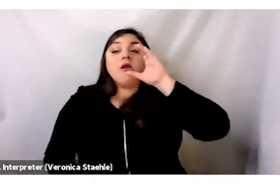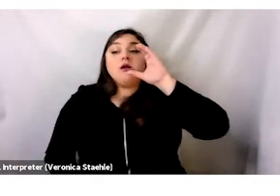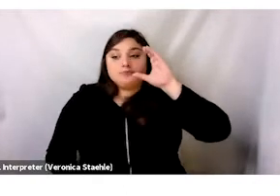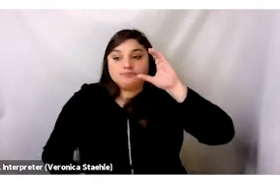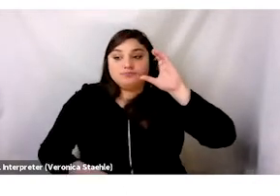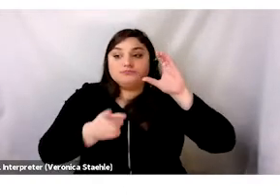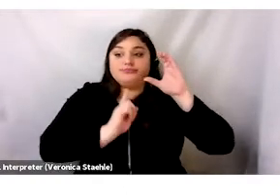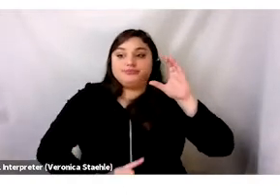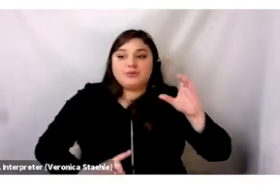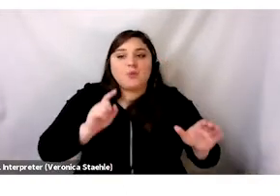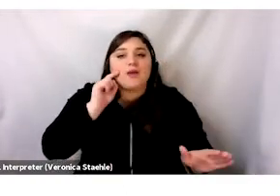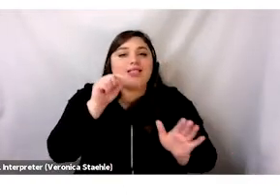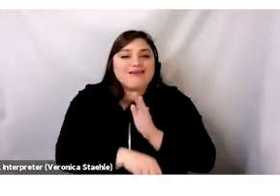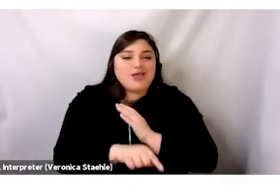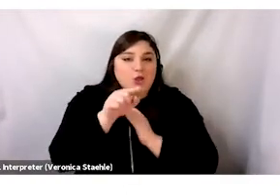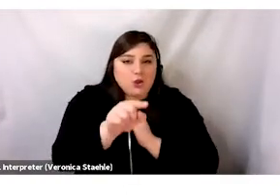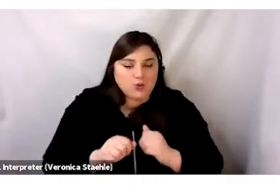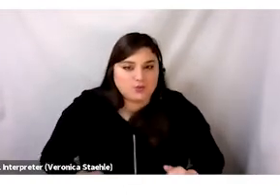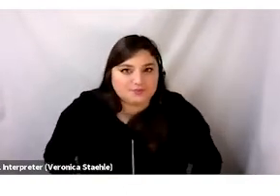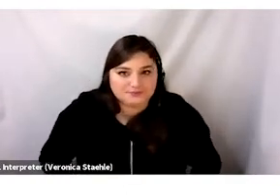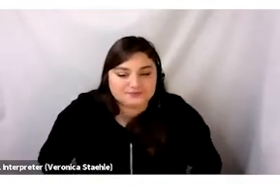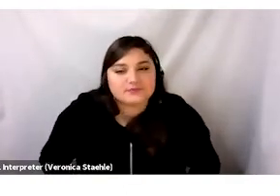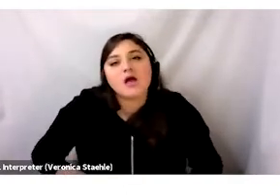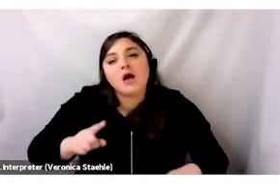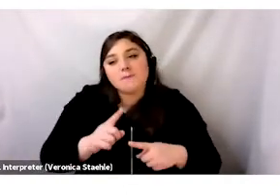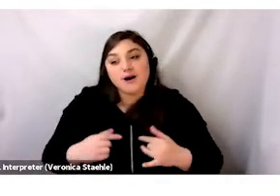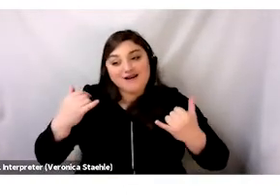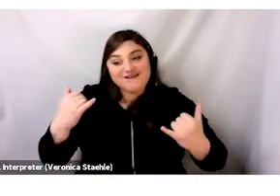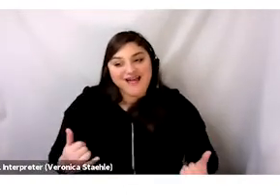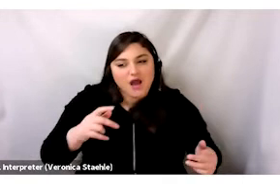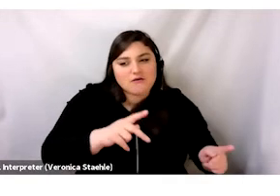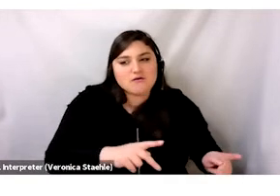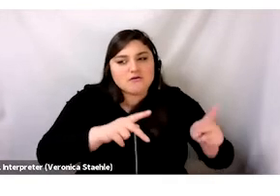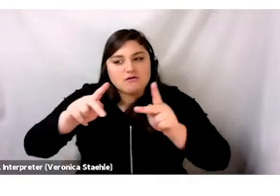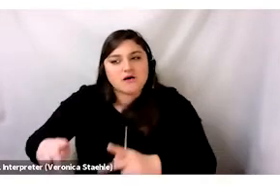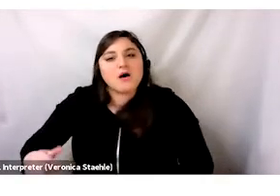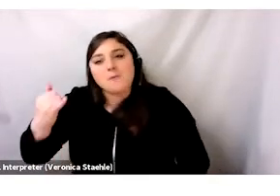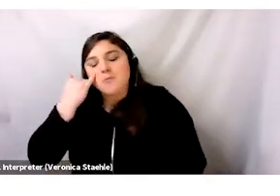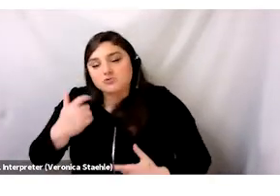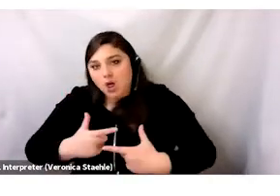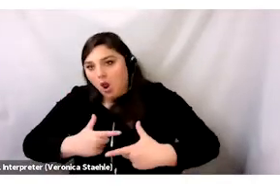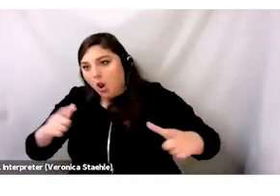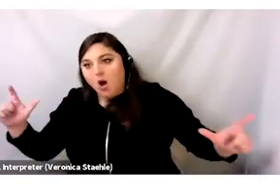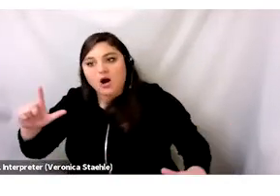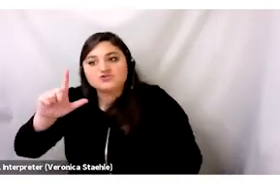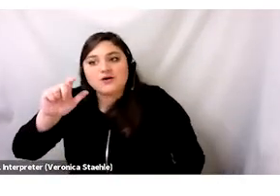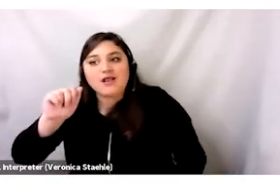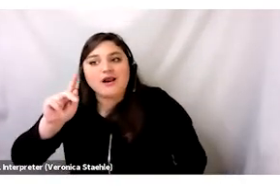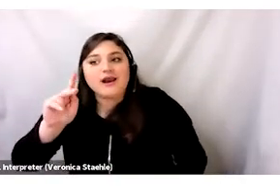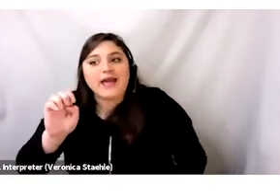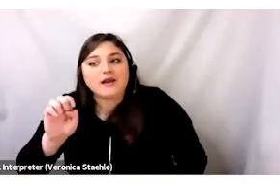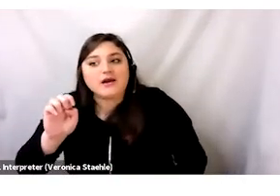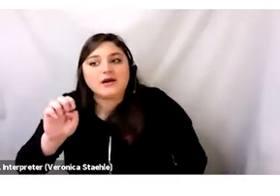large lake, the poison is still there, but it won't kill you because you have a lot more spaciousness